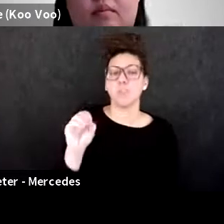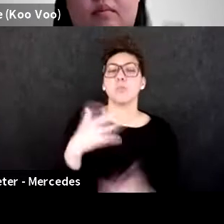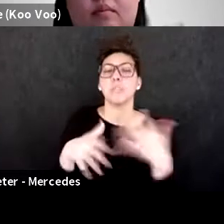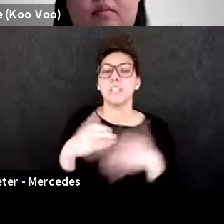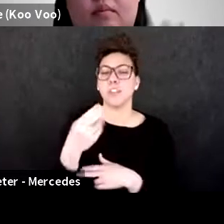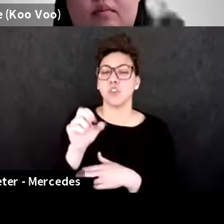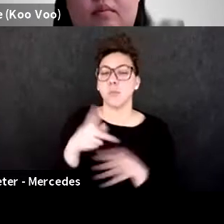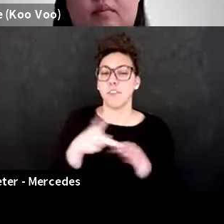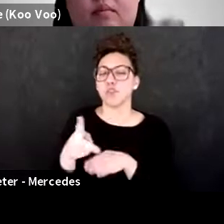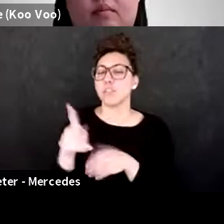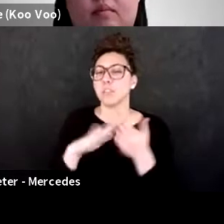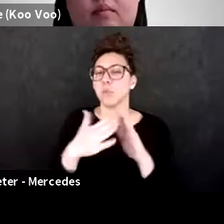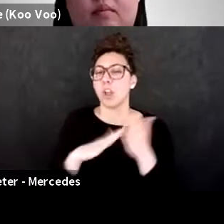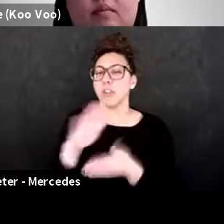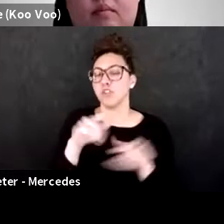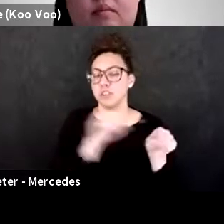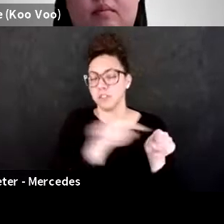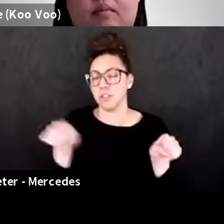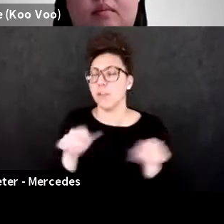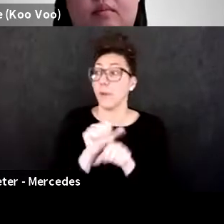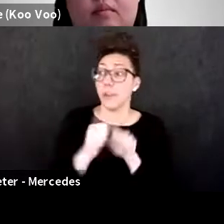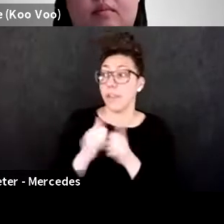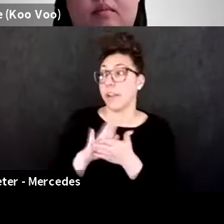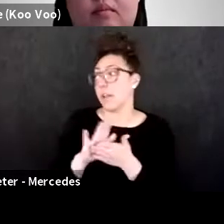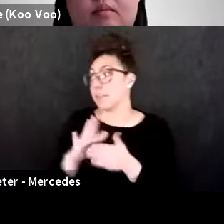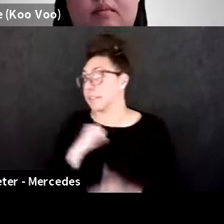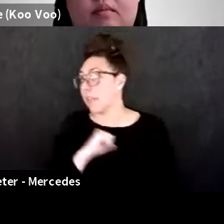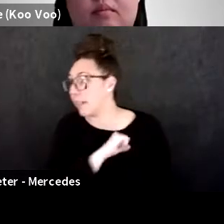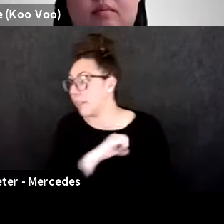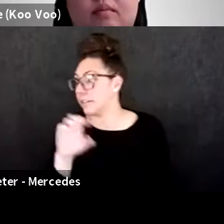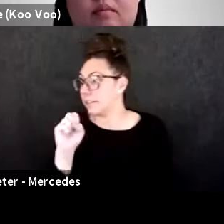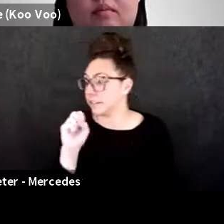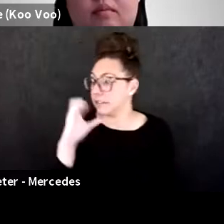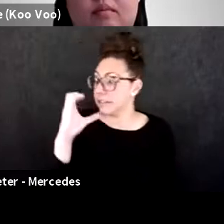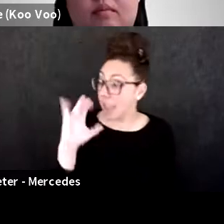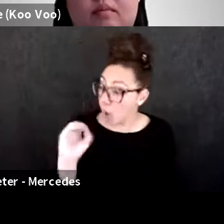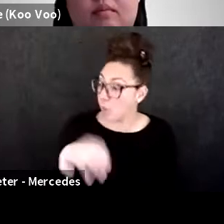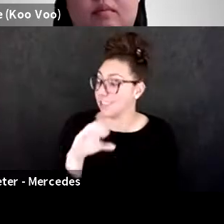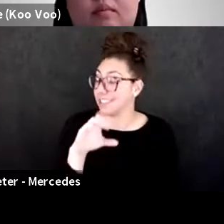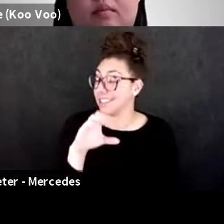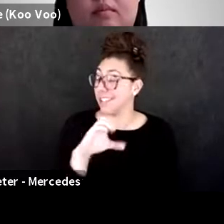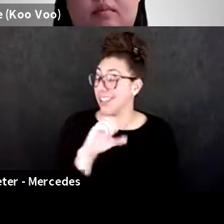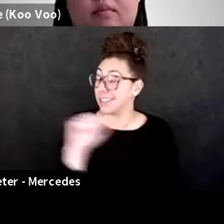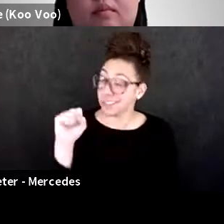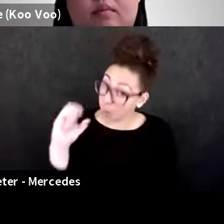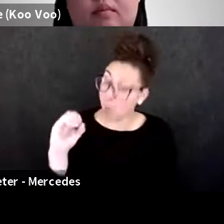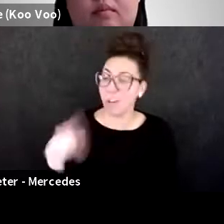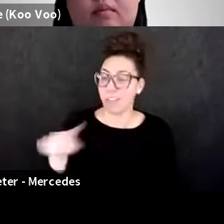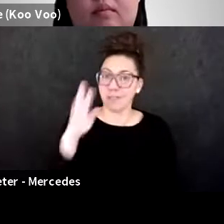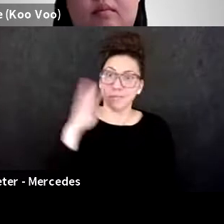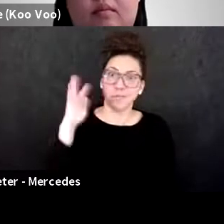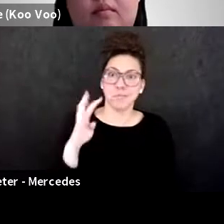Colleges, working with the Academic Senate, the CIOs, the CSSOs, has come up with several recommendations on how we can